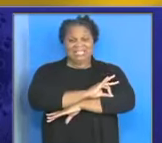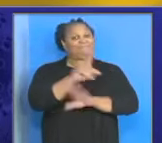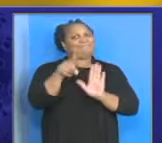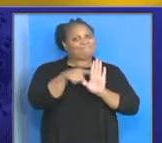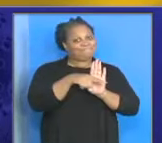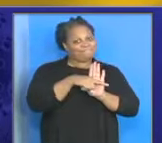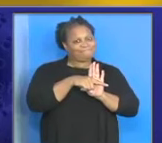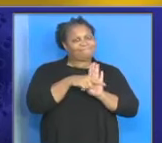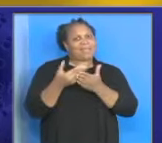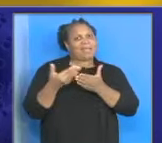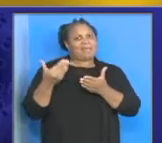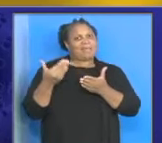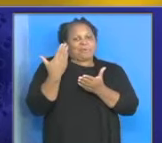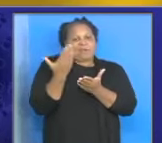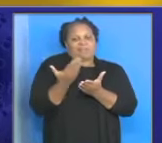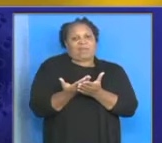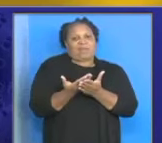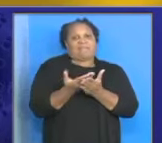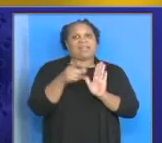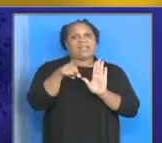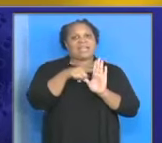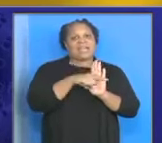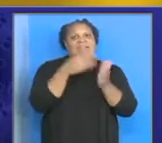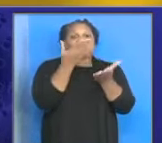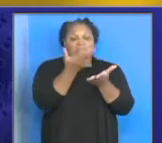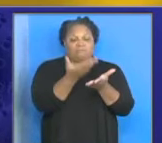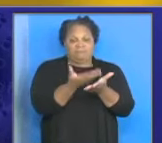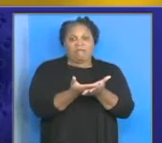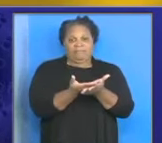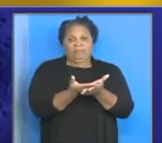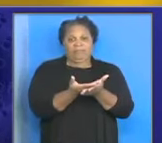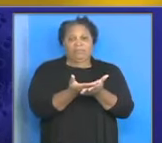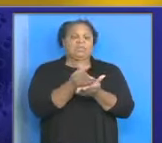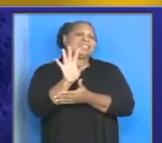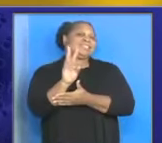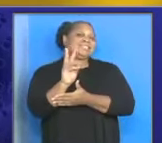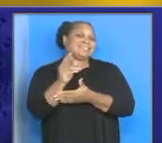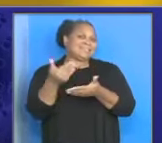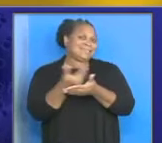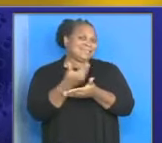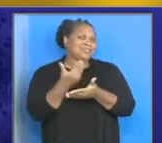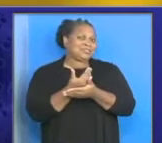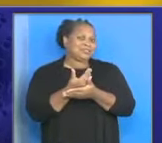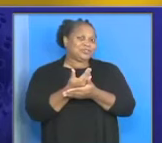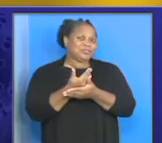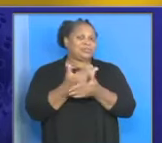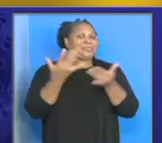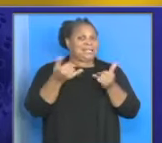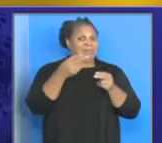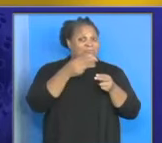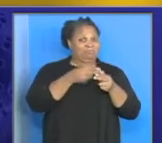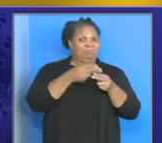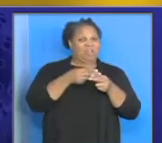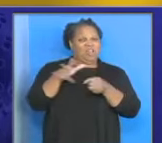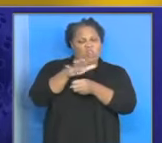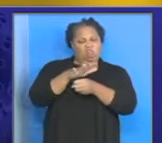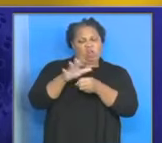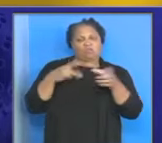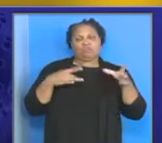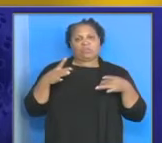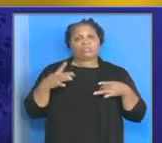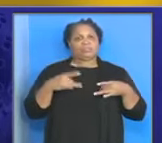negative pre-arrival test and a negative arrival test. 16 of the new cases are classified as local transmission